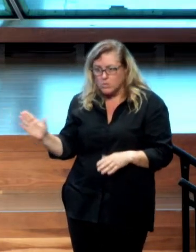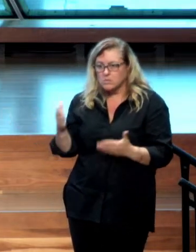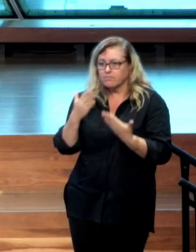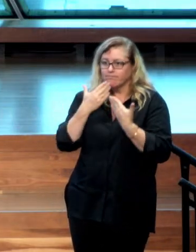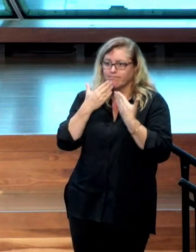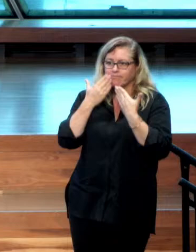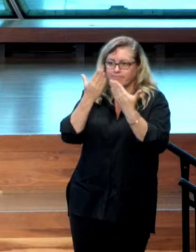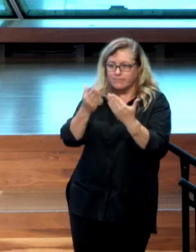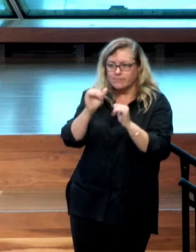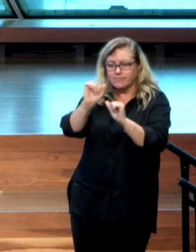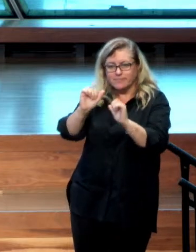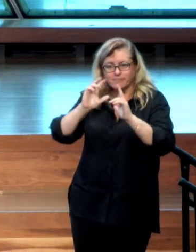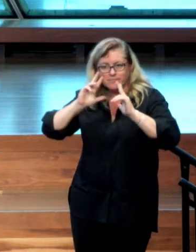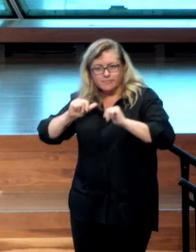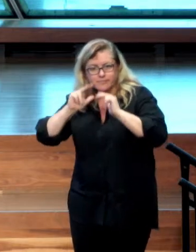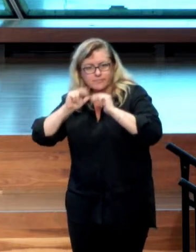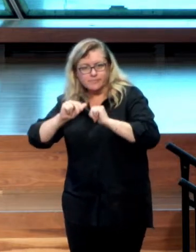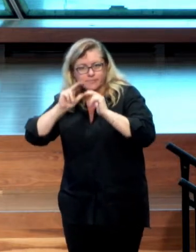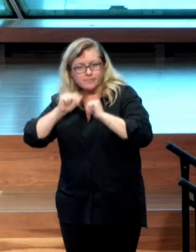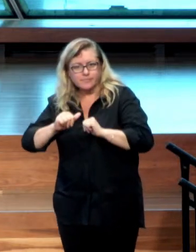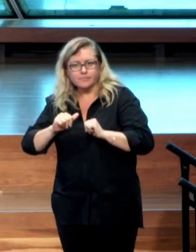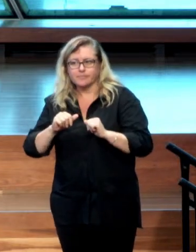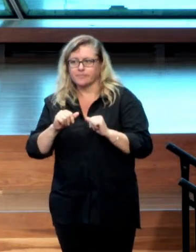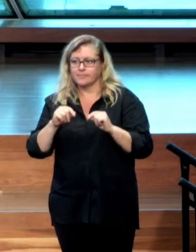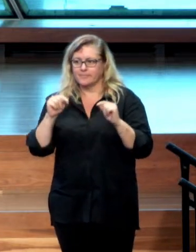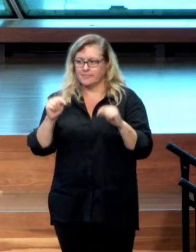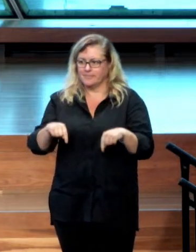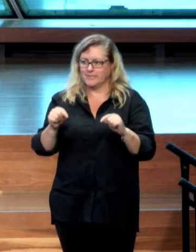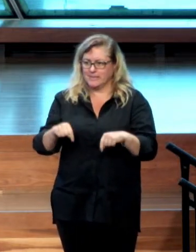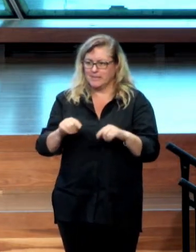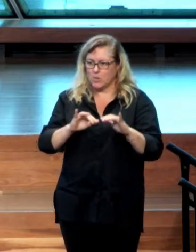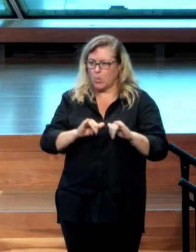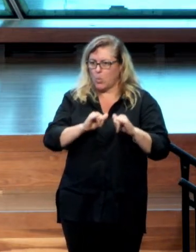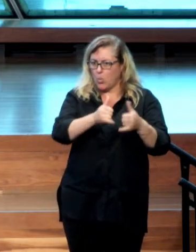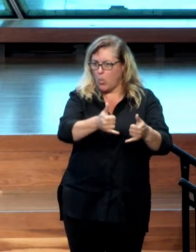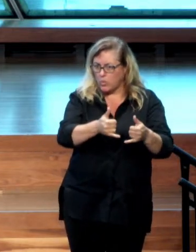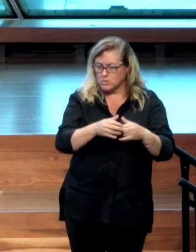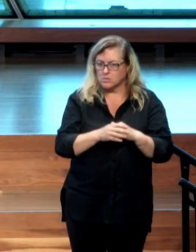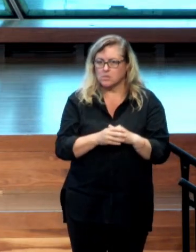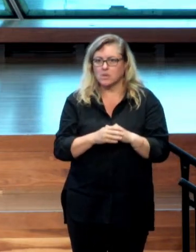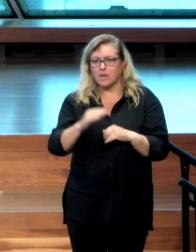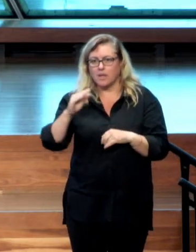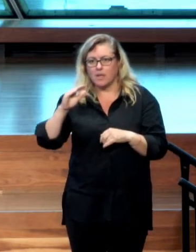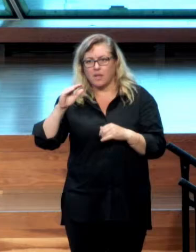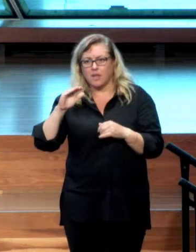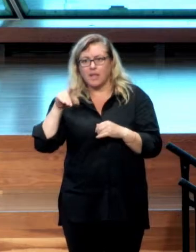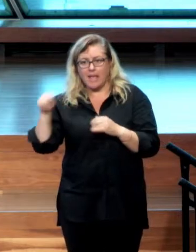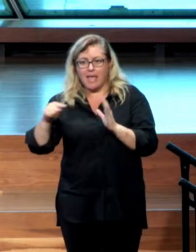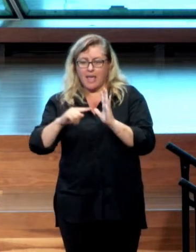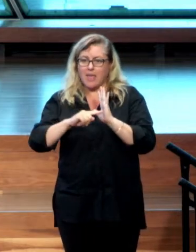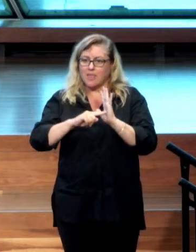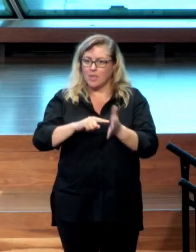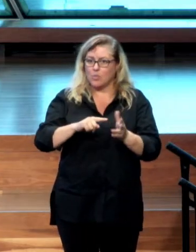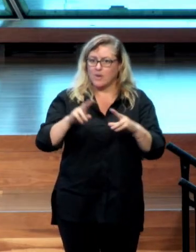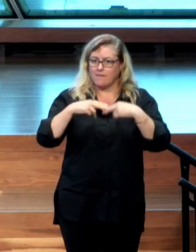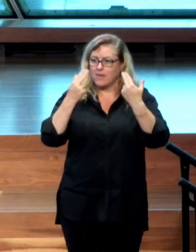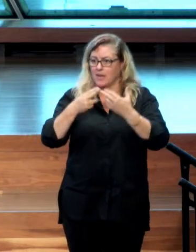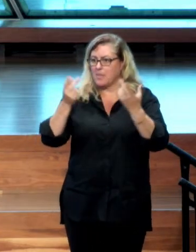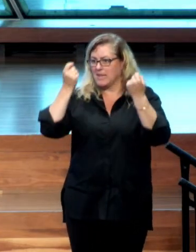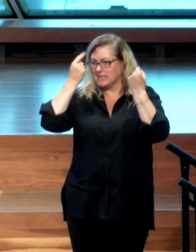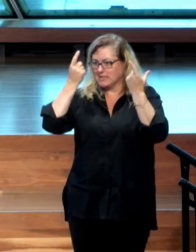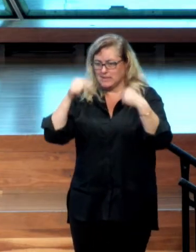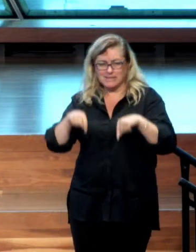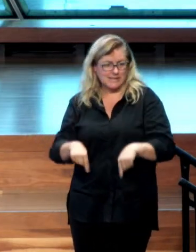the custodianship of this important awards and the community generally, and the Wheeler family, I understand, are here.